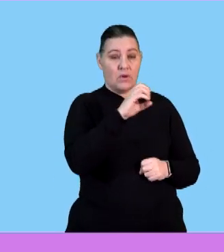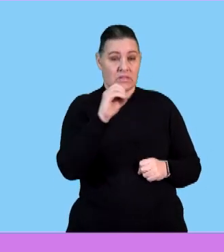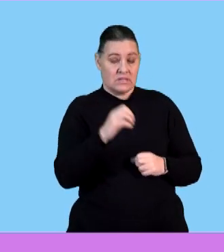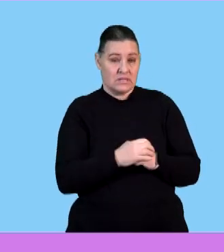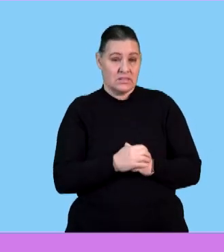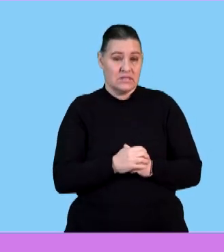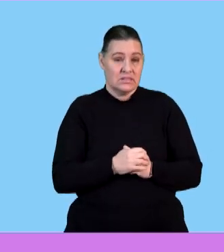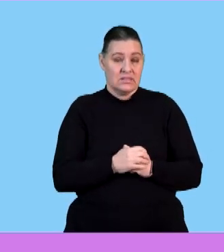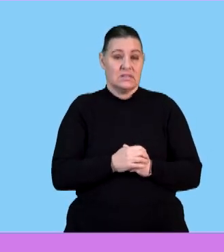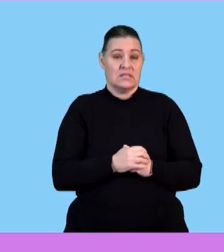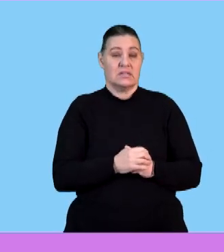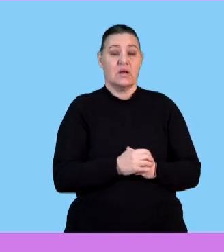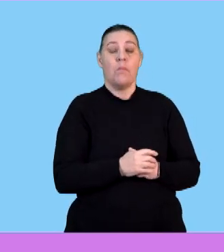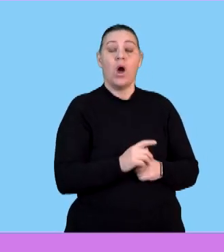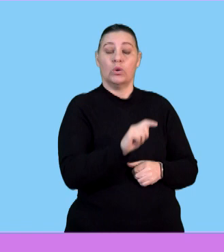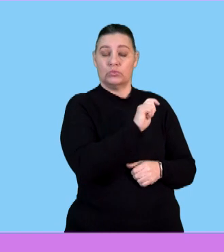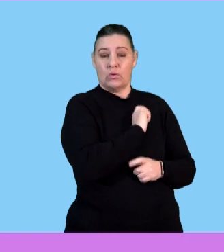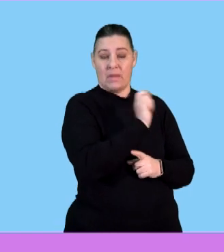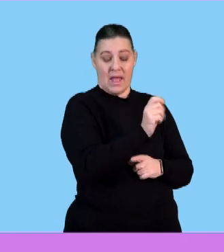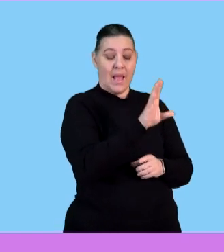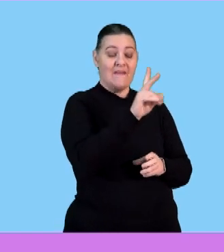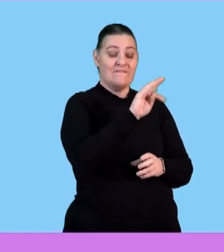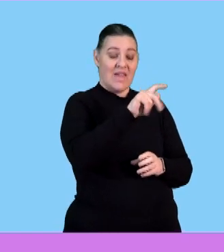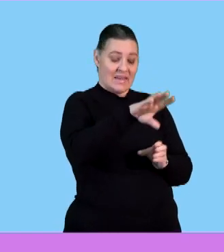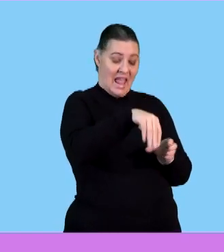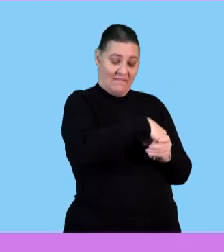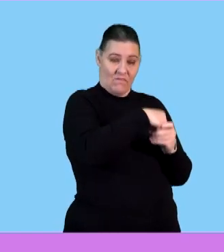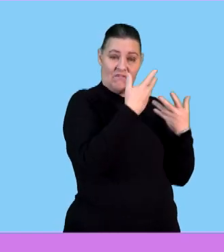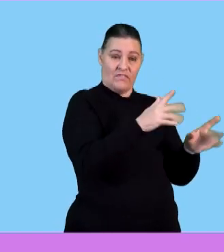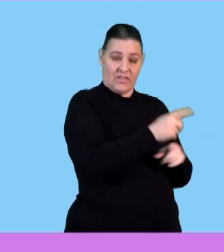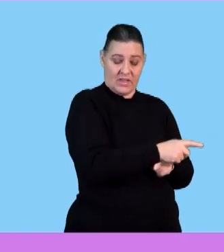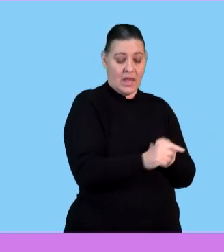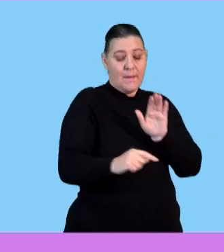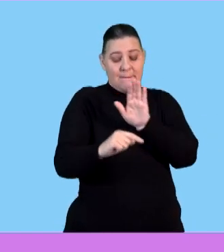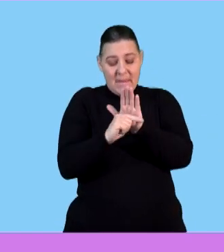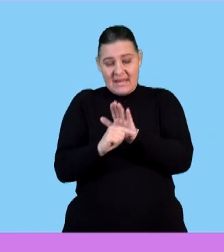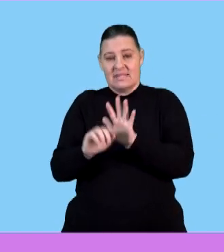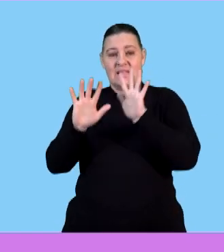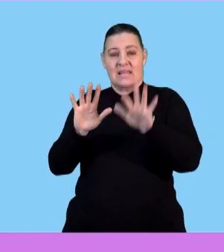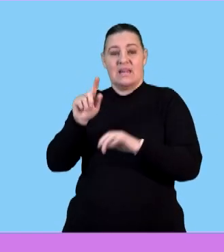What did this represent? That's the price inclusive of VAT, including VAT, minus